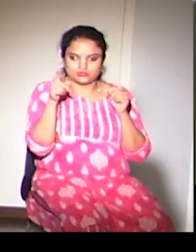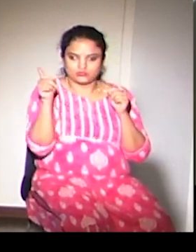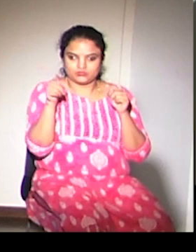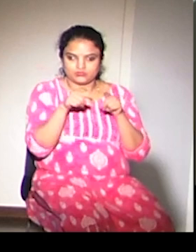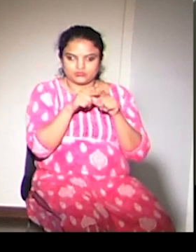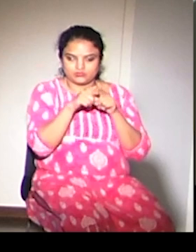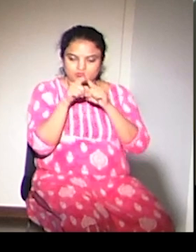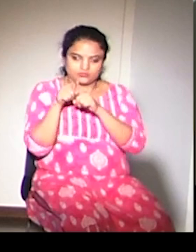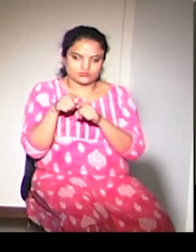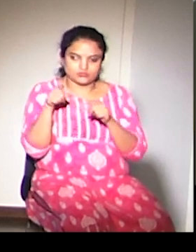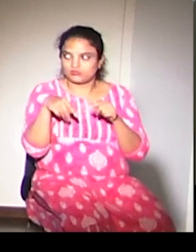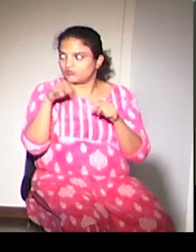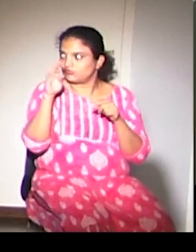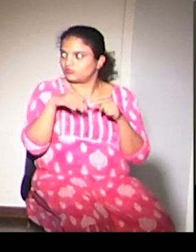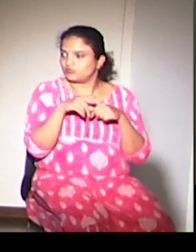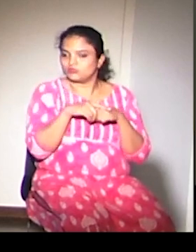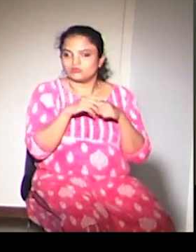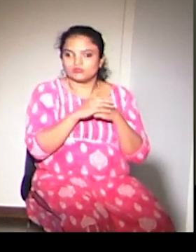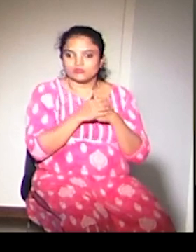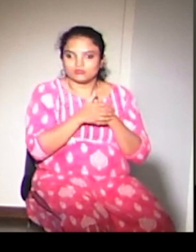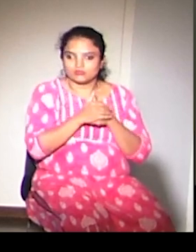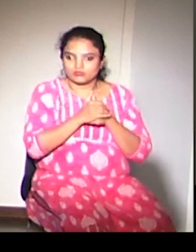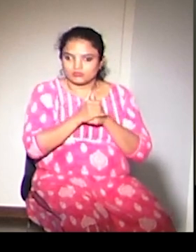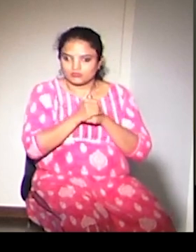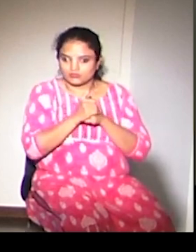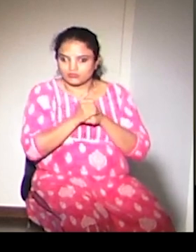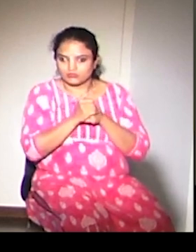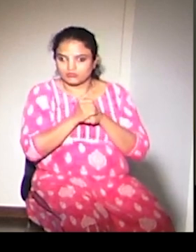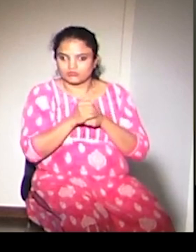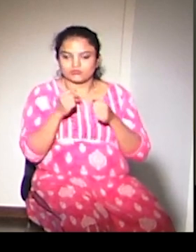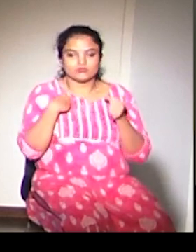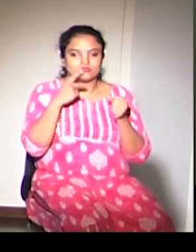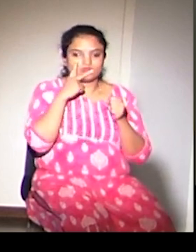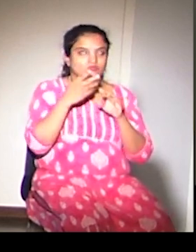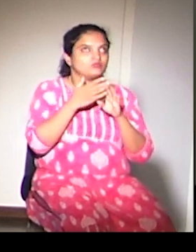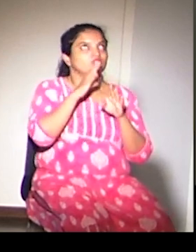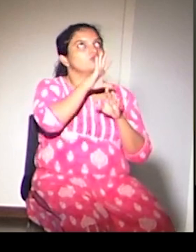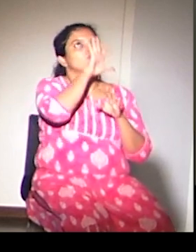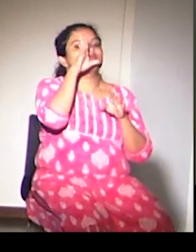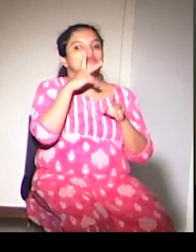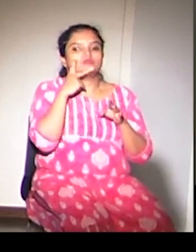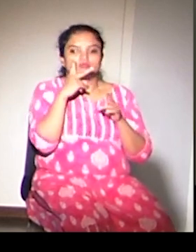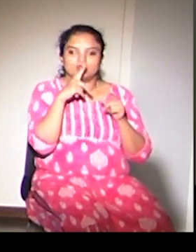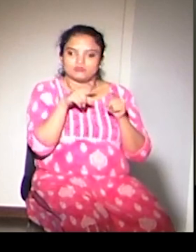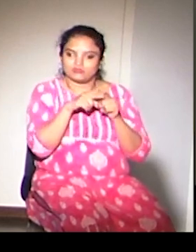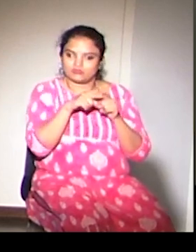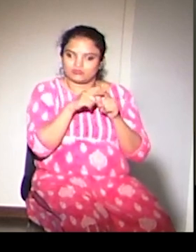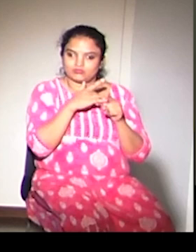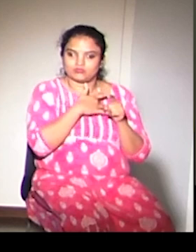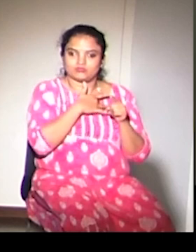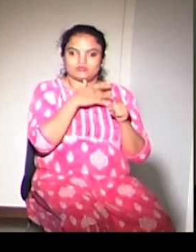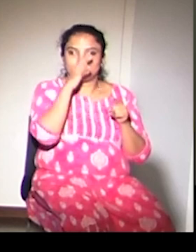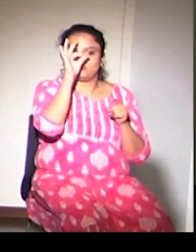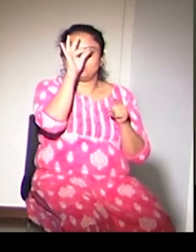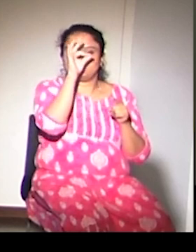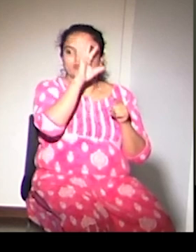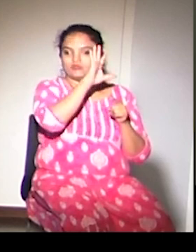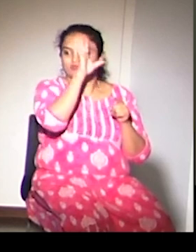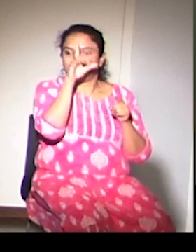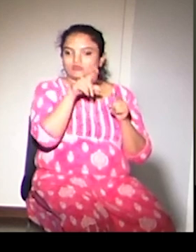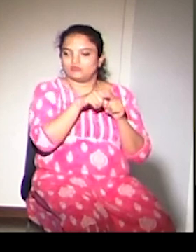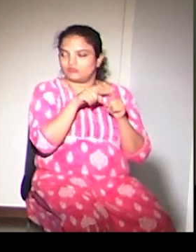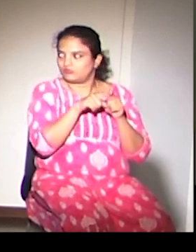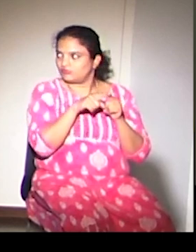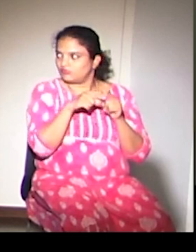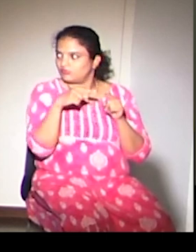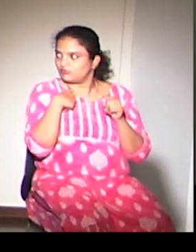in an explosion. Yes. Looking at the sky behind that picture was the exact blue that they've used in all